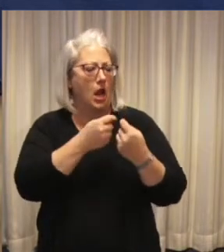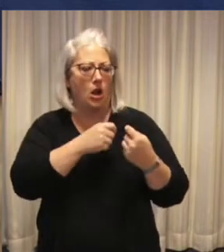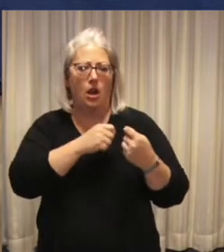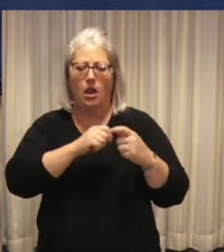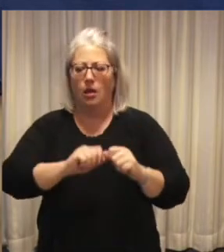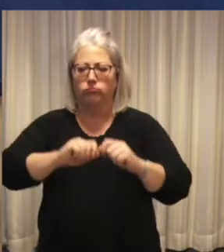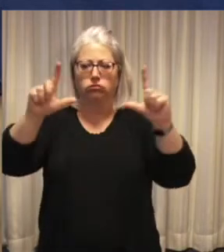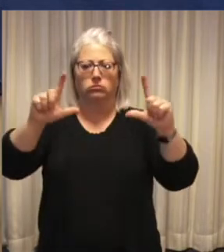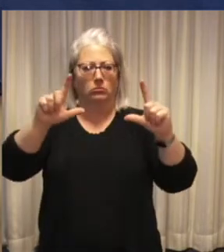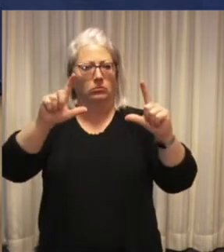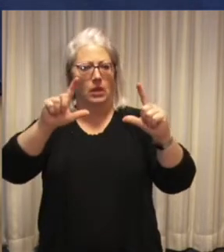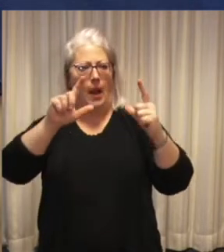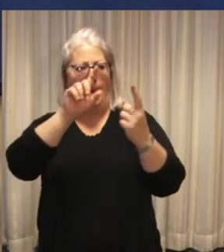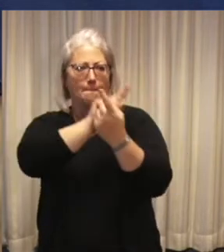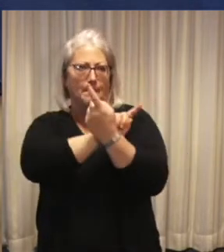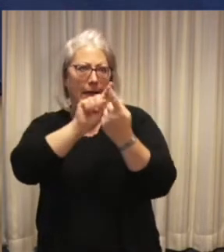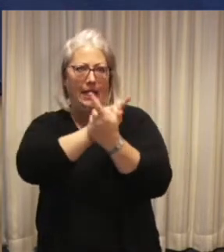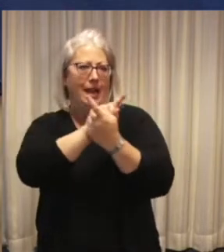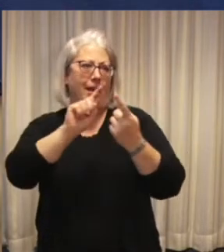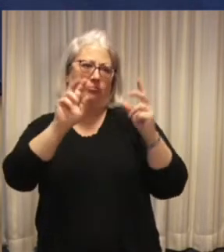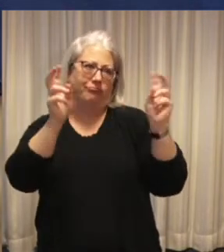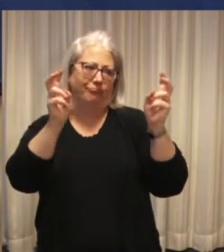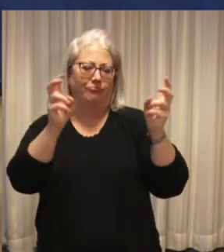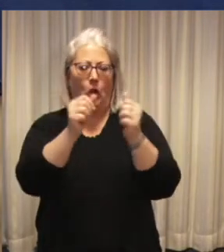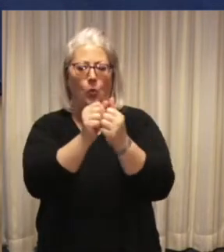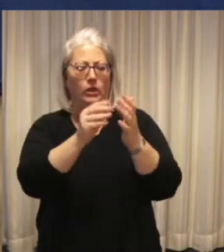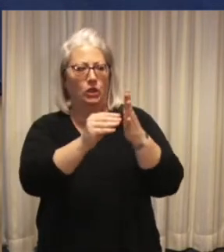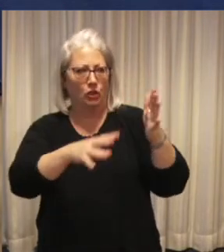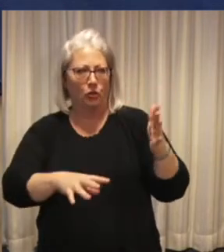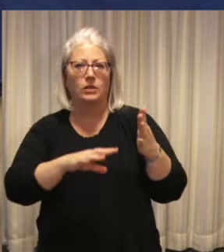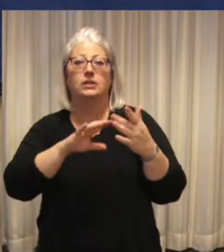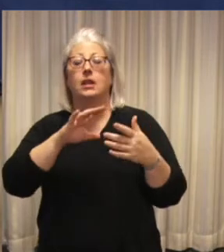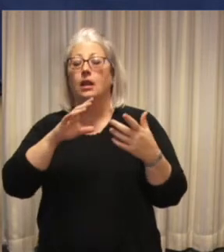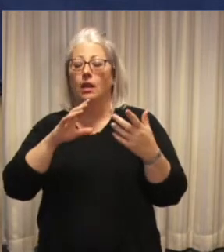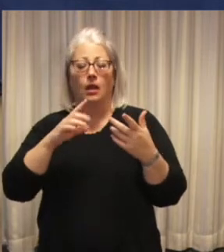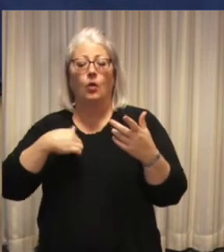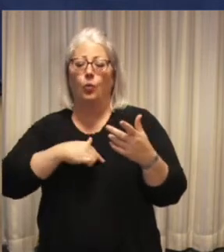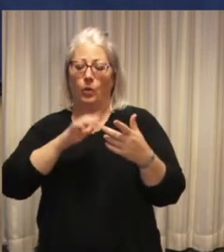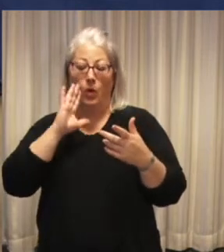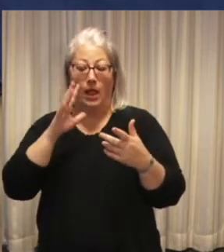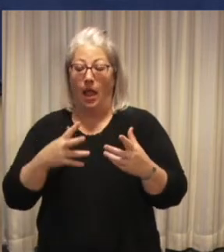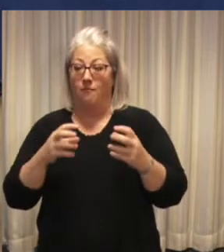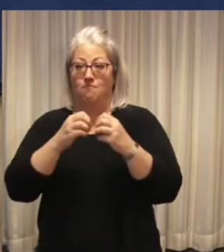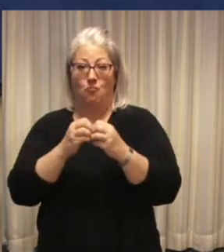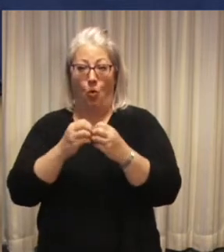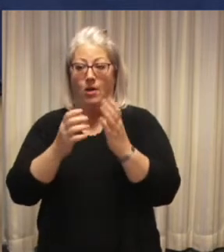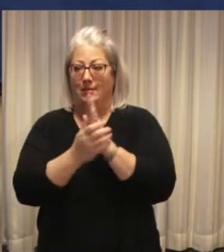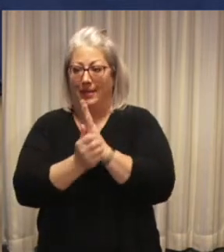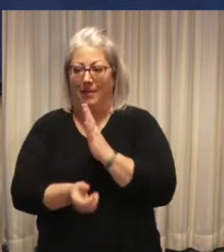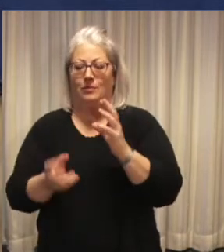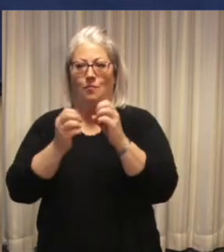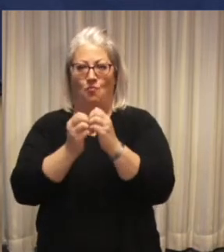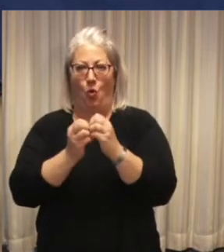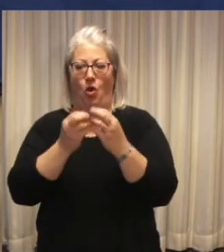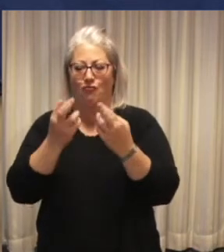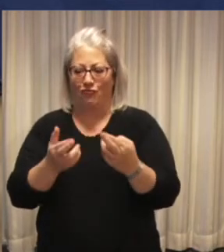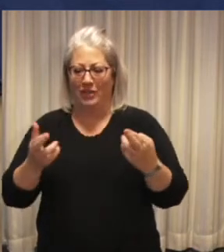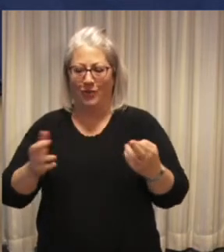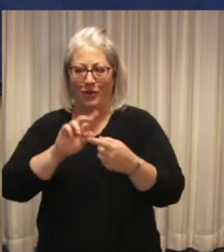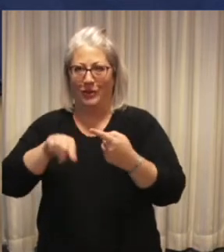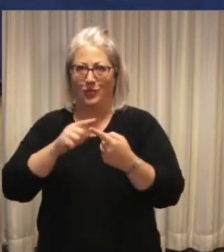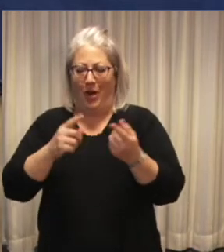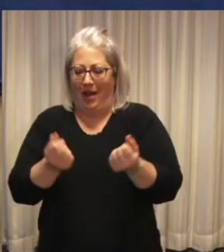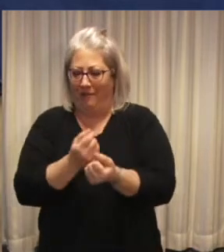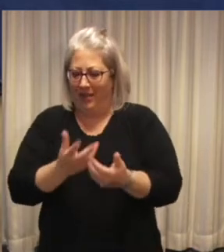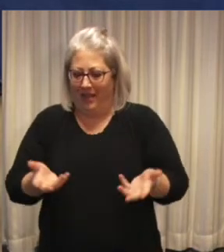And I think we're learning it. When this is over, we'll come out better. Yep. You know, having more resources, having more skills. But in the meantime, it's hard. So I appreciate that the work